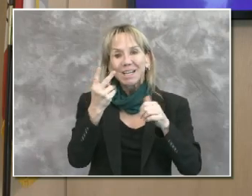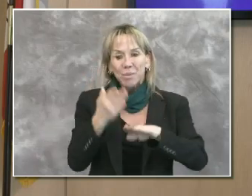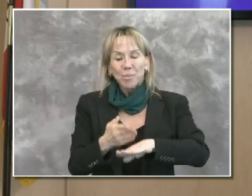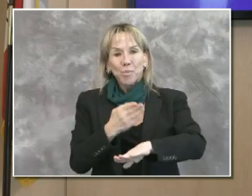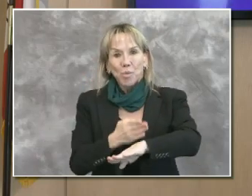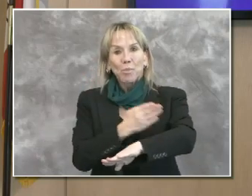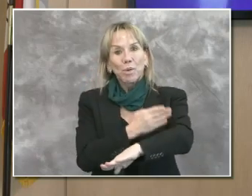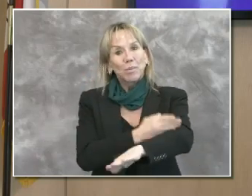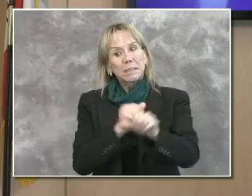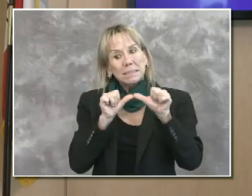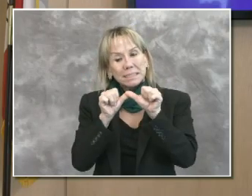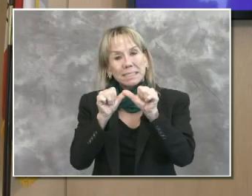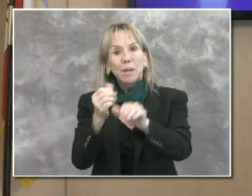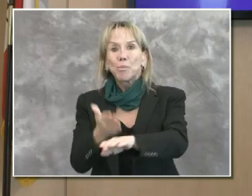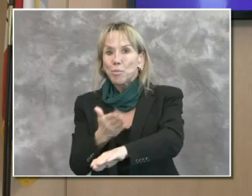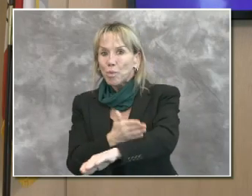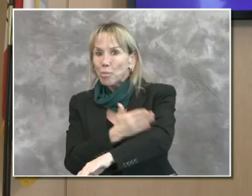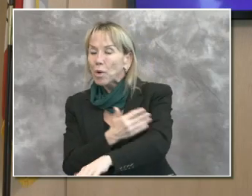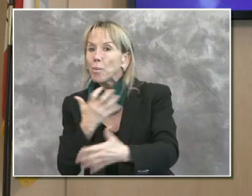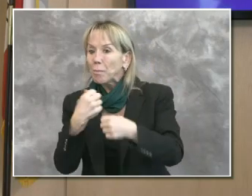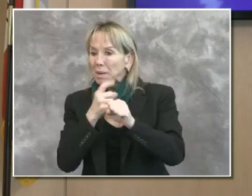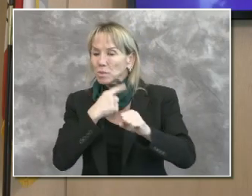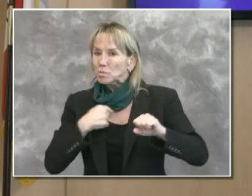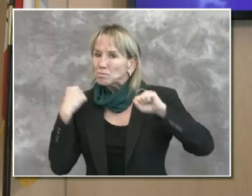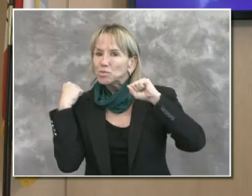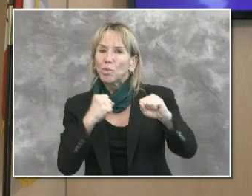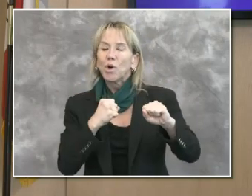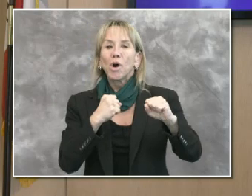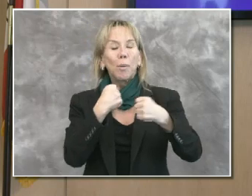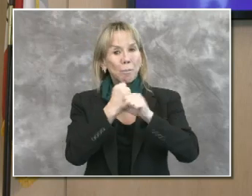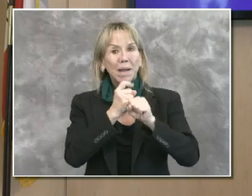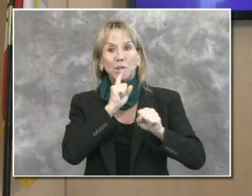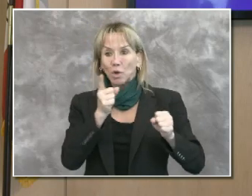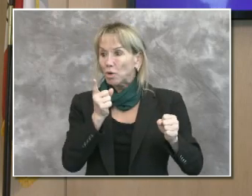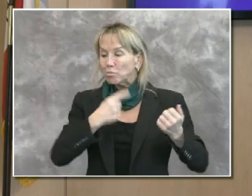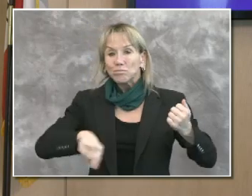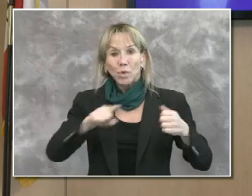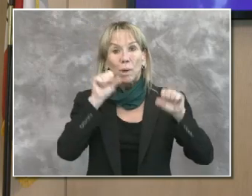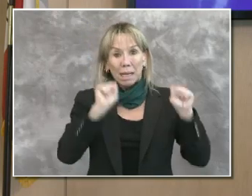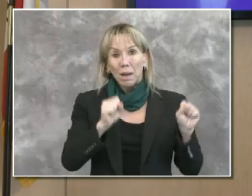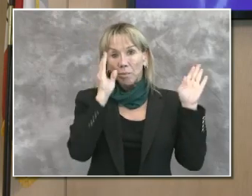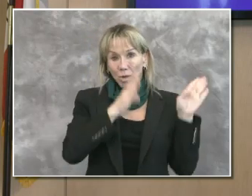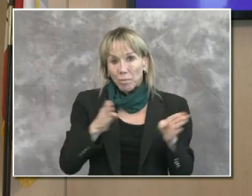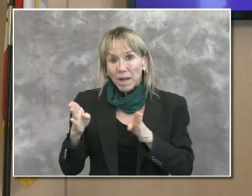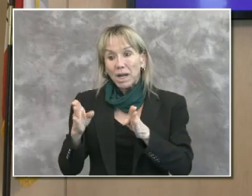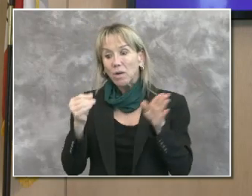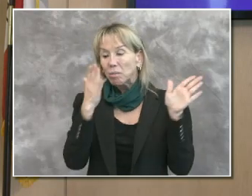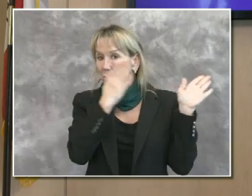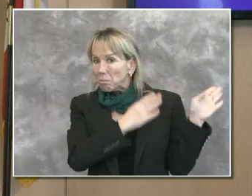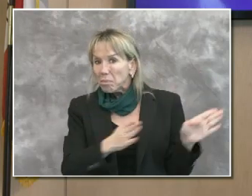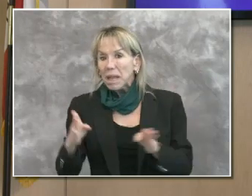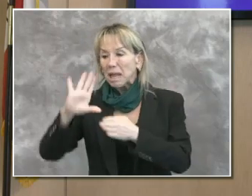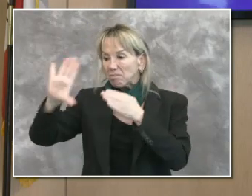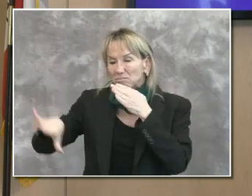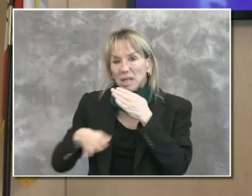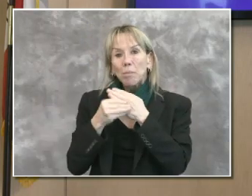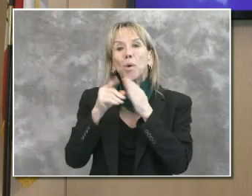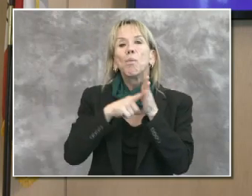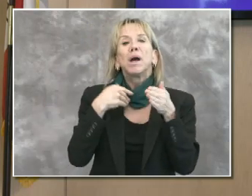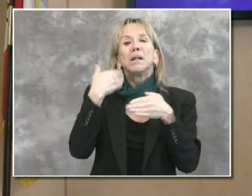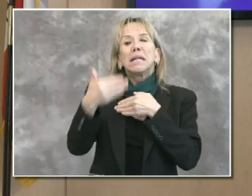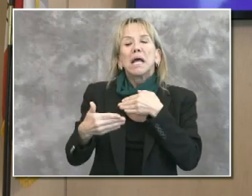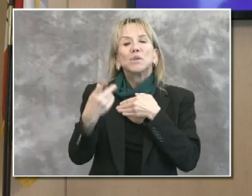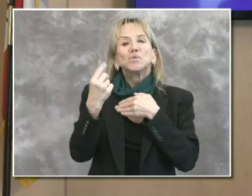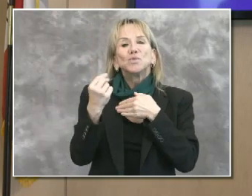We want to continue to be in a position of strength. We want to continue to have the ability to prepare and plan and implement the next phases